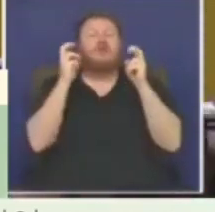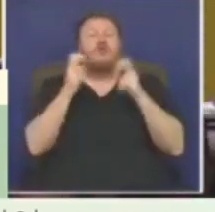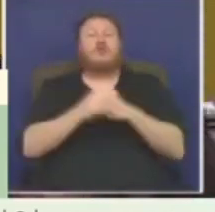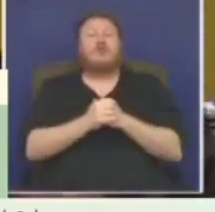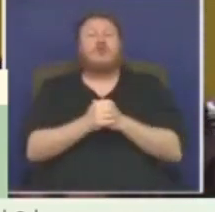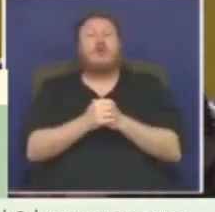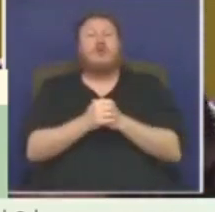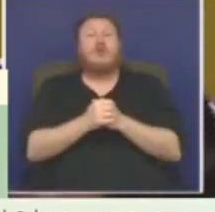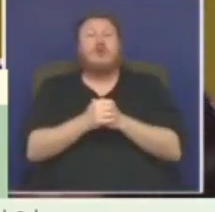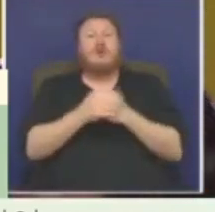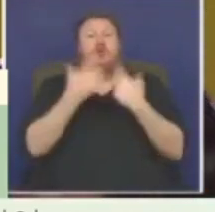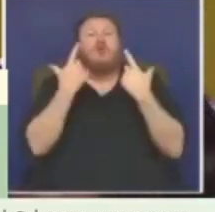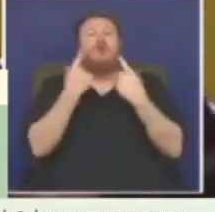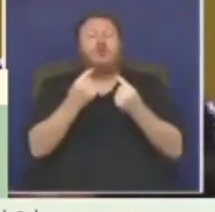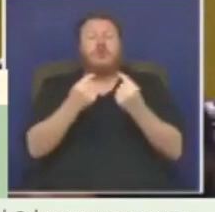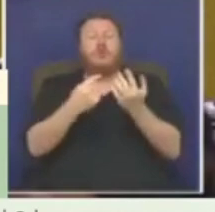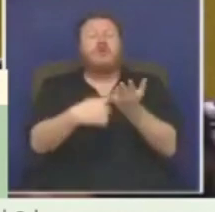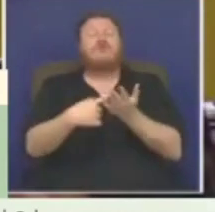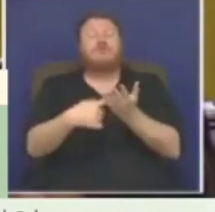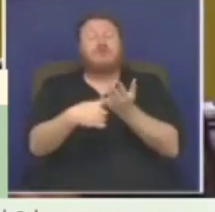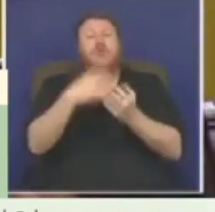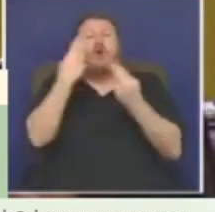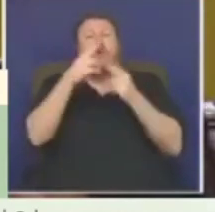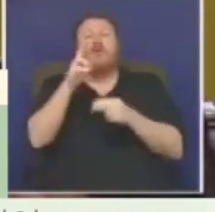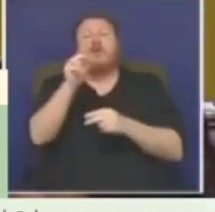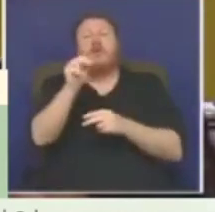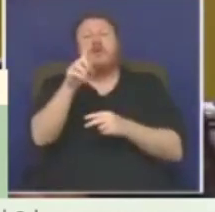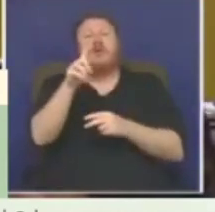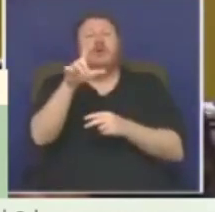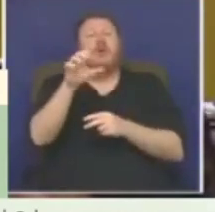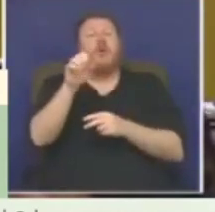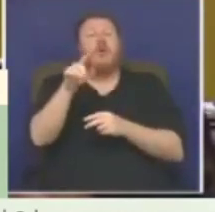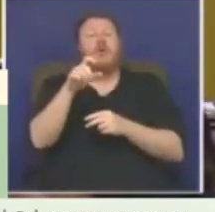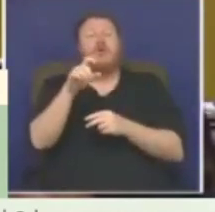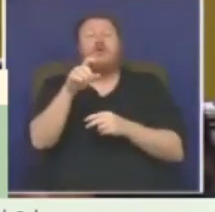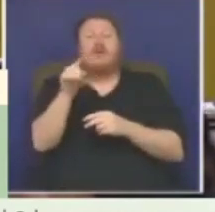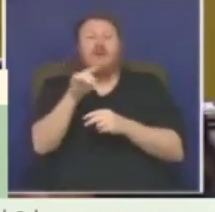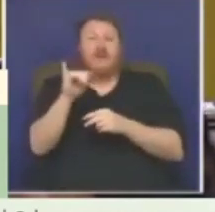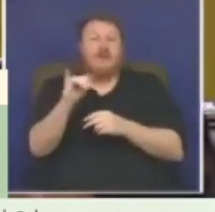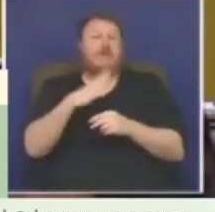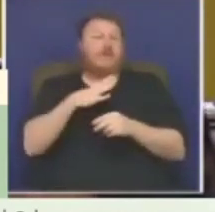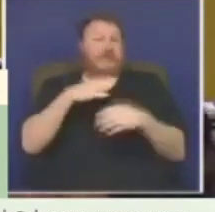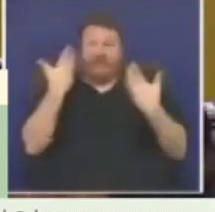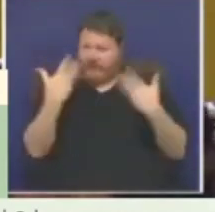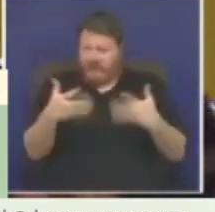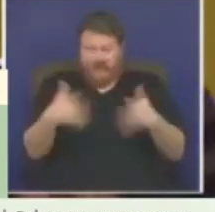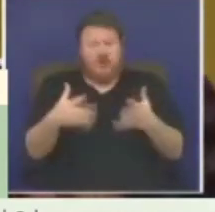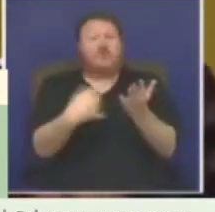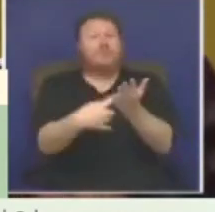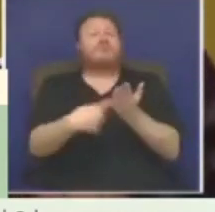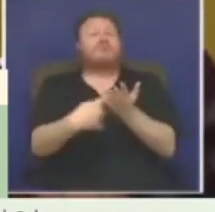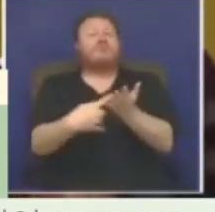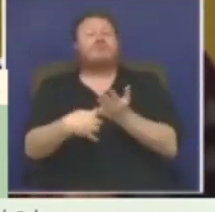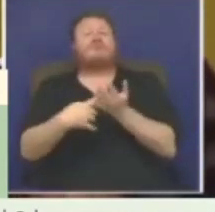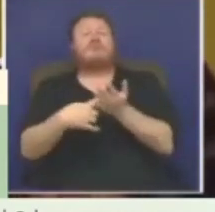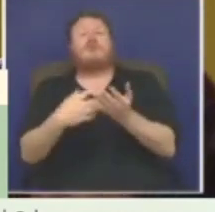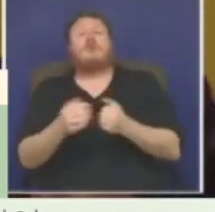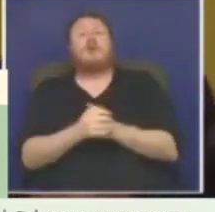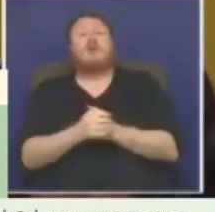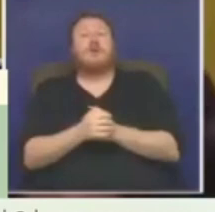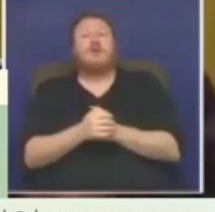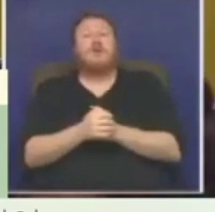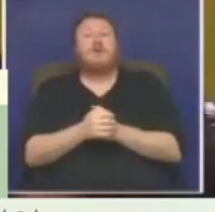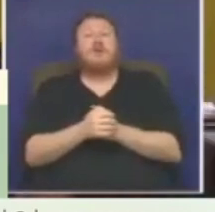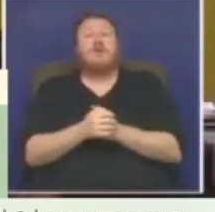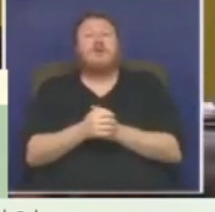So you did speak to them, Honorable Ndlozi. You did speak to them. So there was a matter, some consultation or